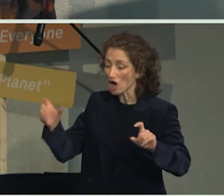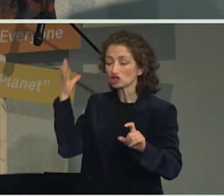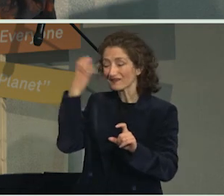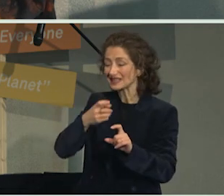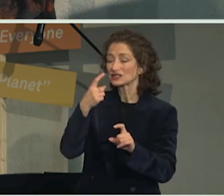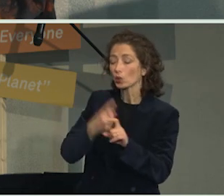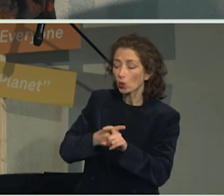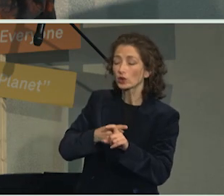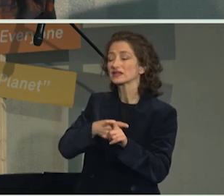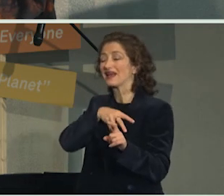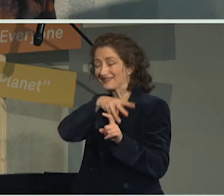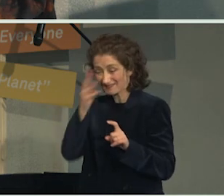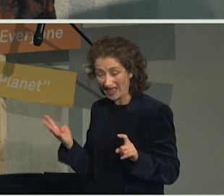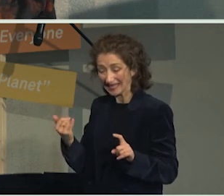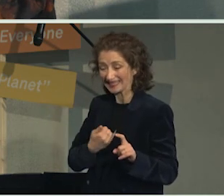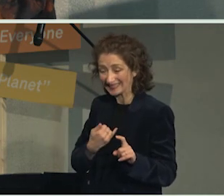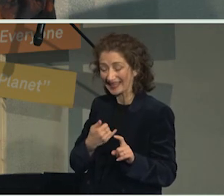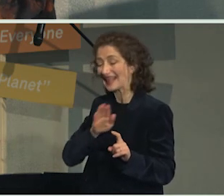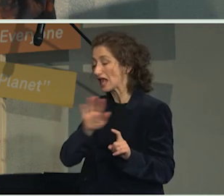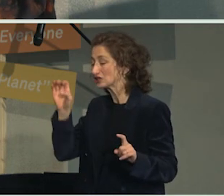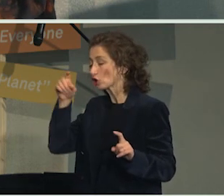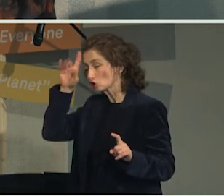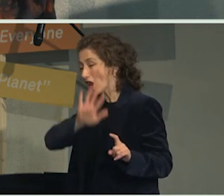in Eastern Germany. Wow, fuck.